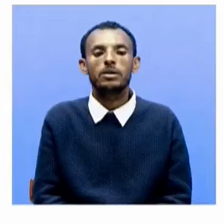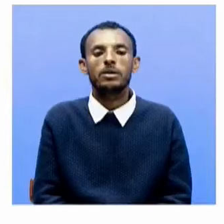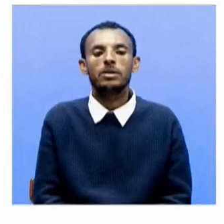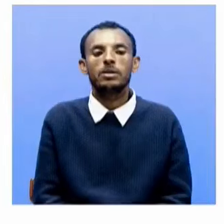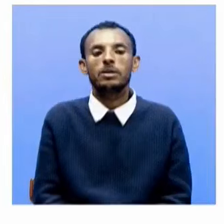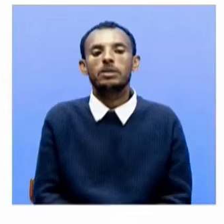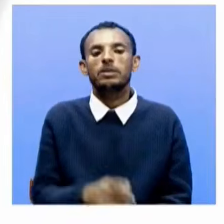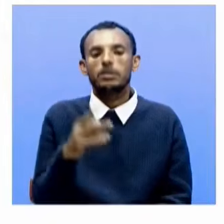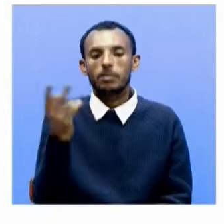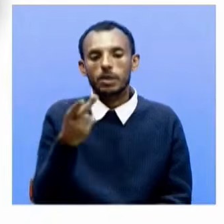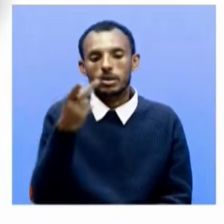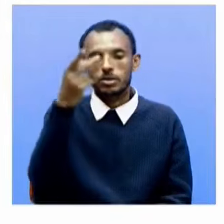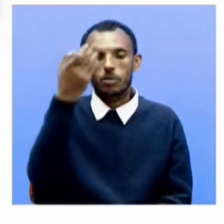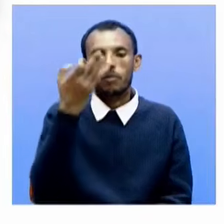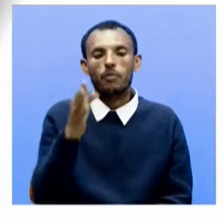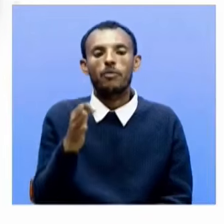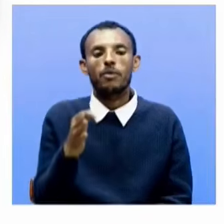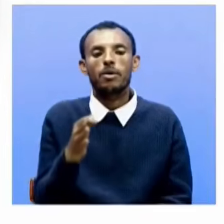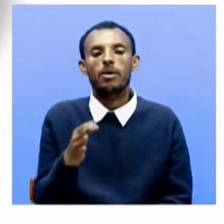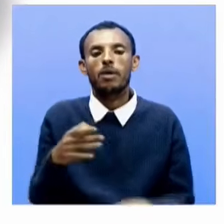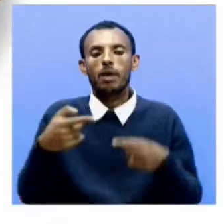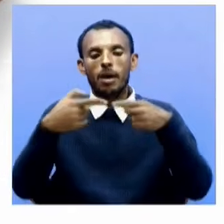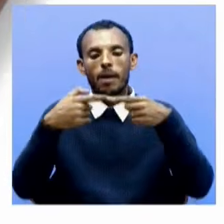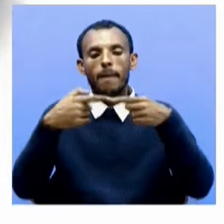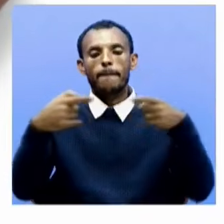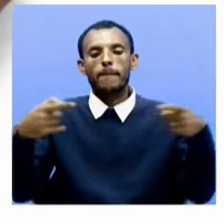pairs of opposite